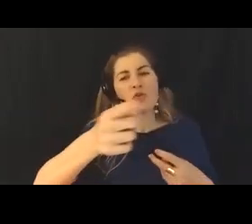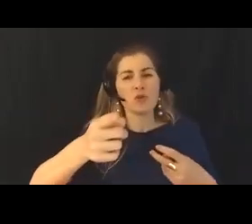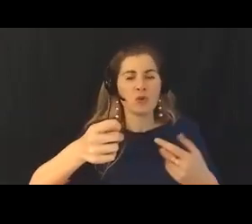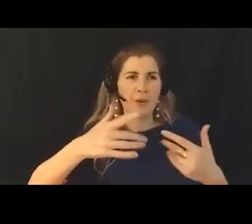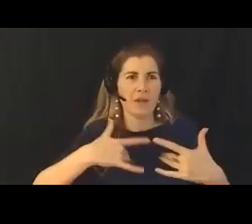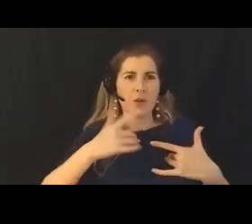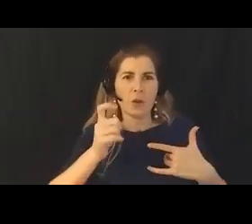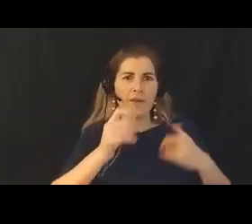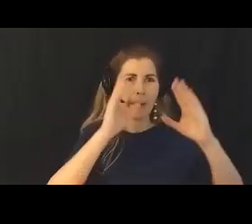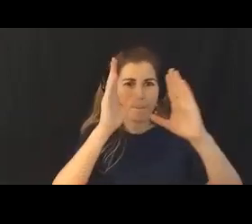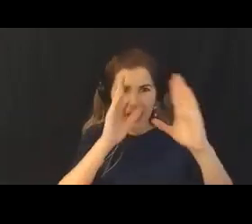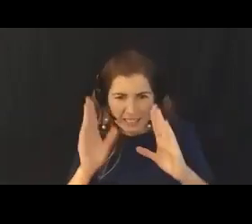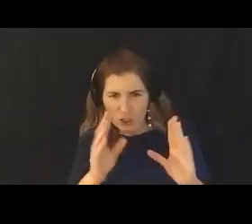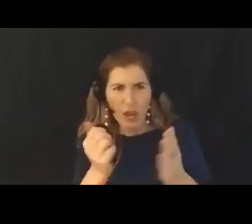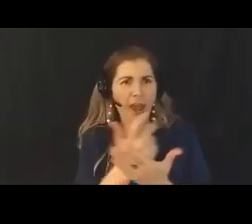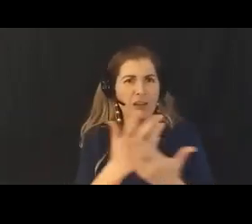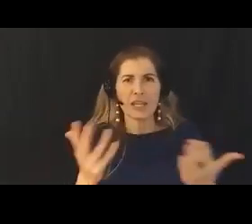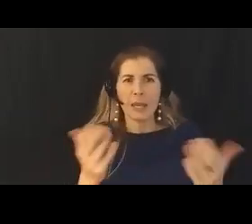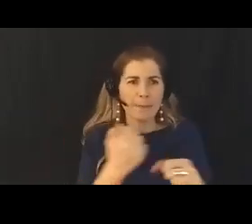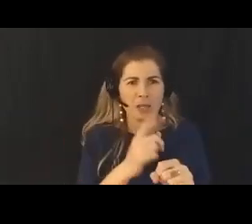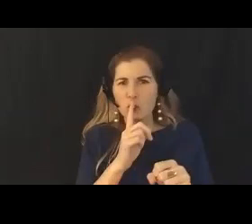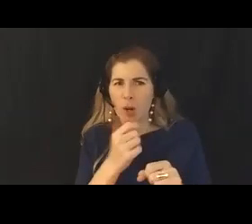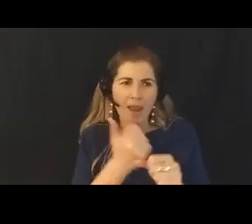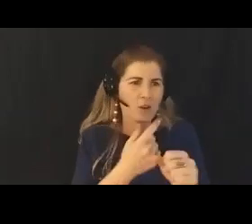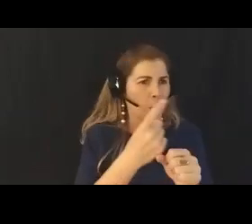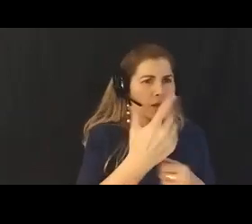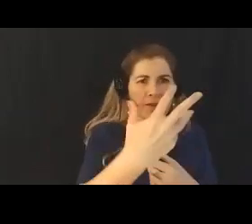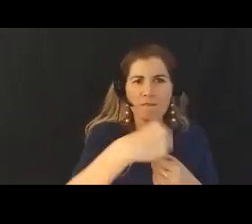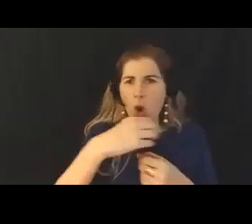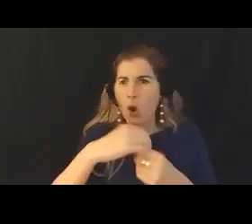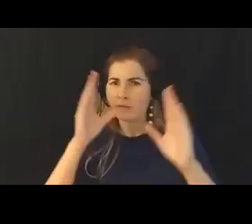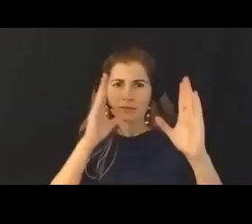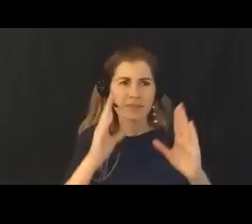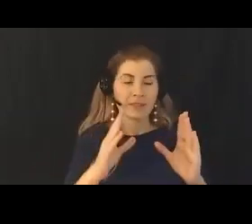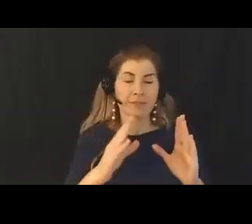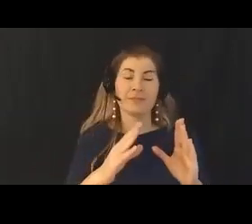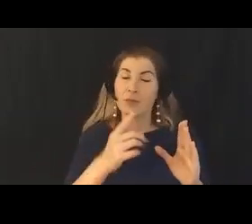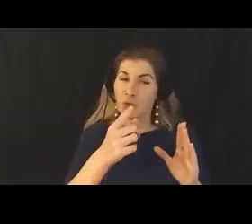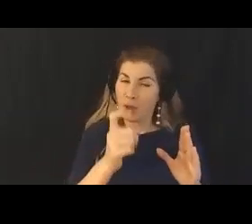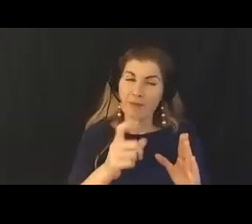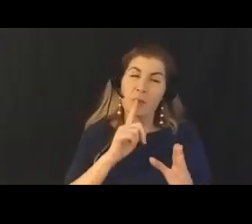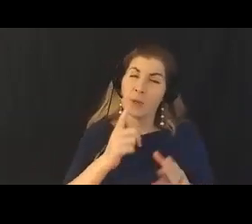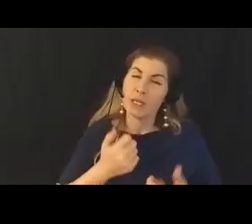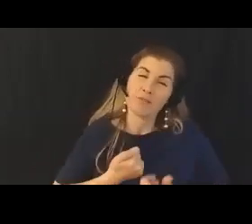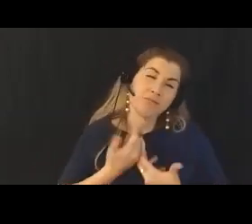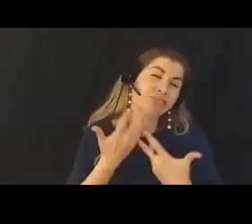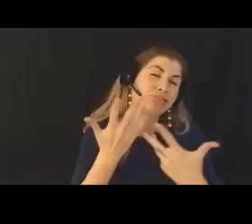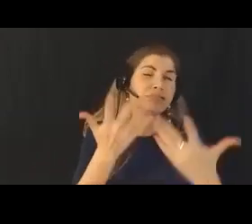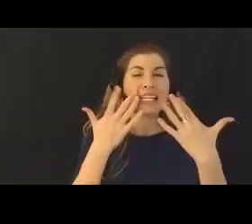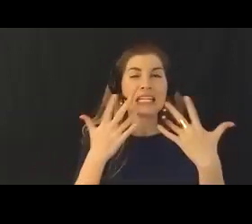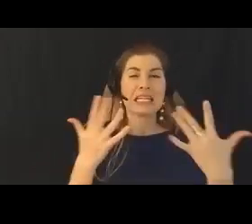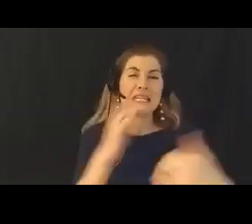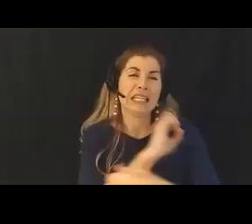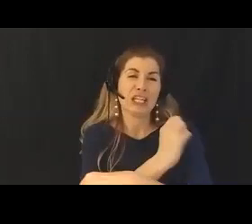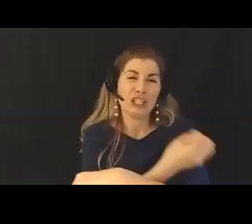paying attention to everything and making sure everyone is engaged. So you really got to bring the energy to really get that engagement